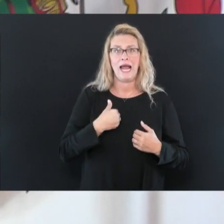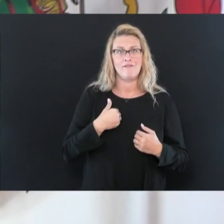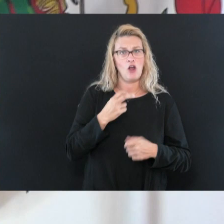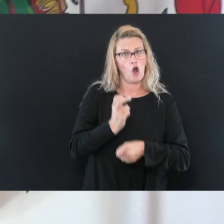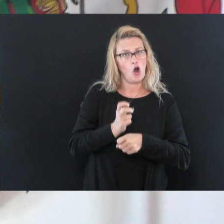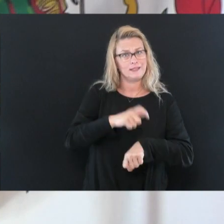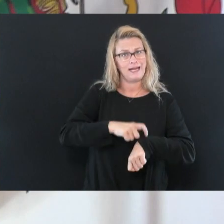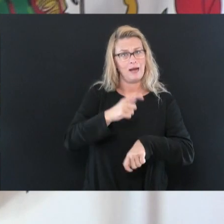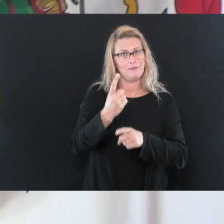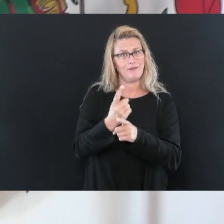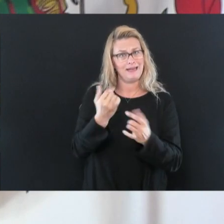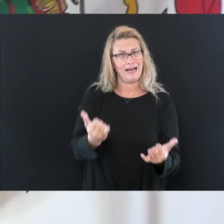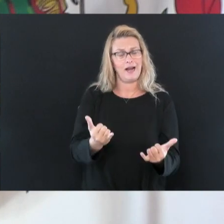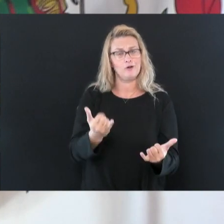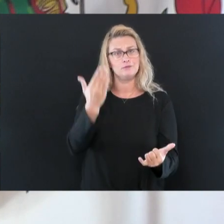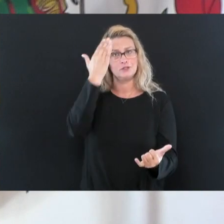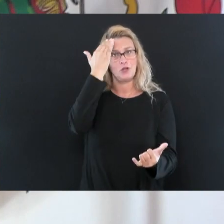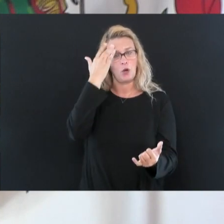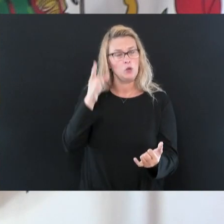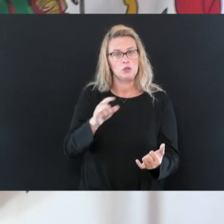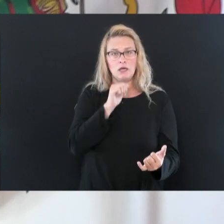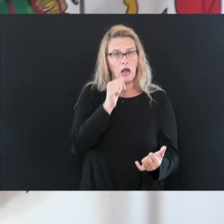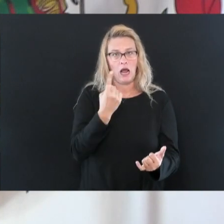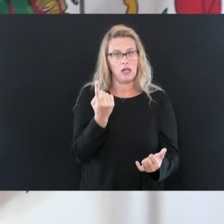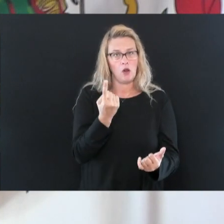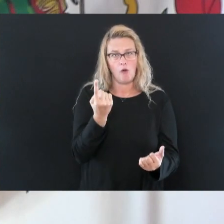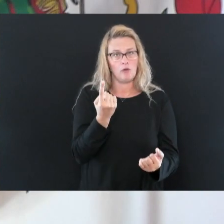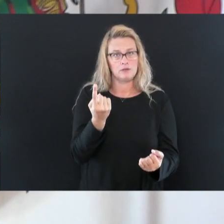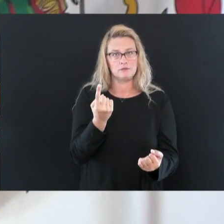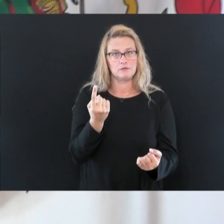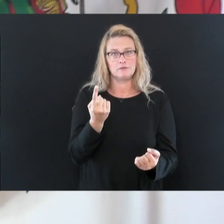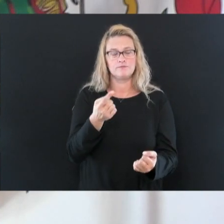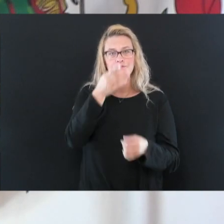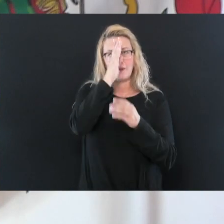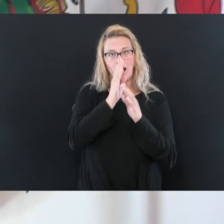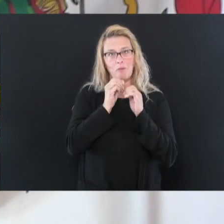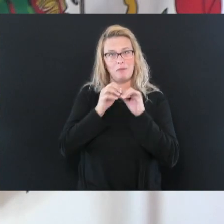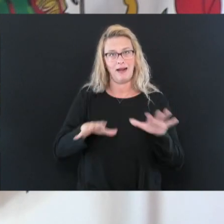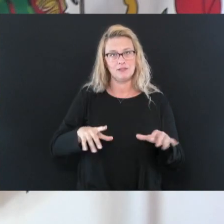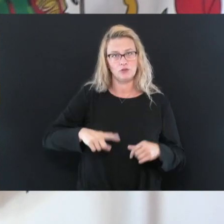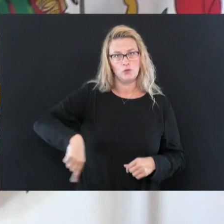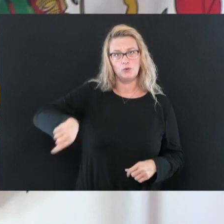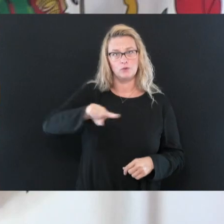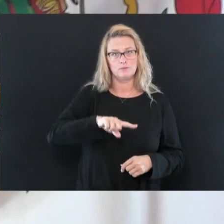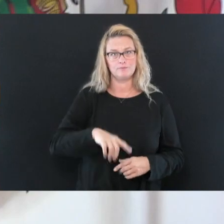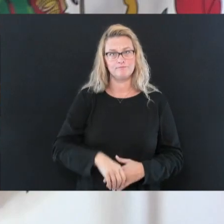you're not alone. We're with you. Anyway, God bless all of you.